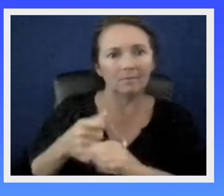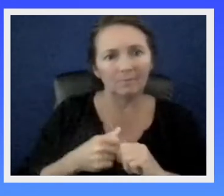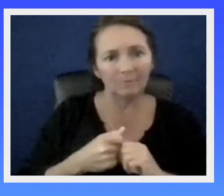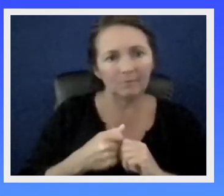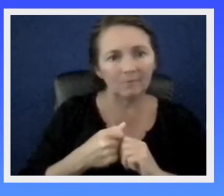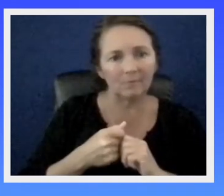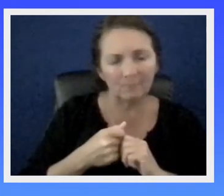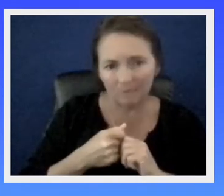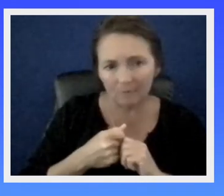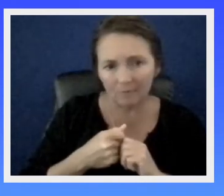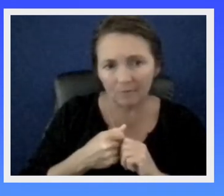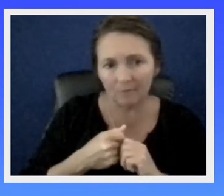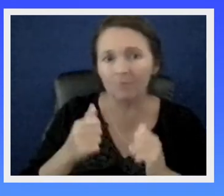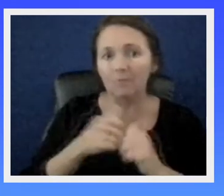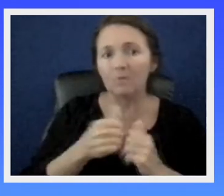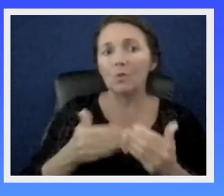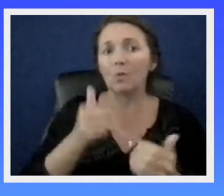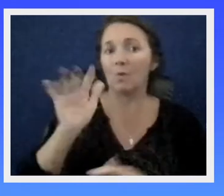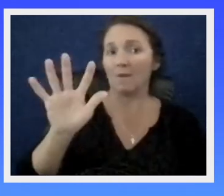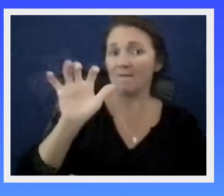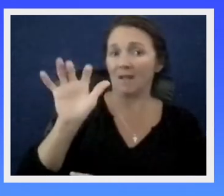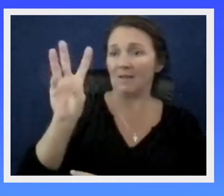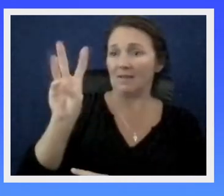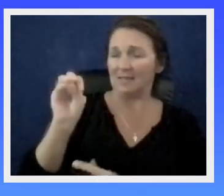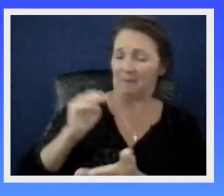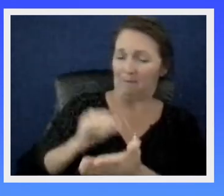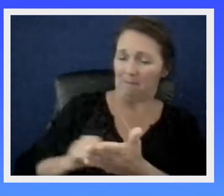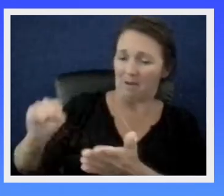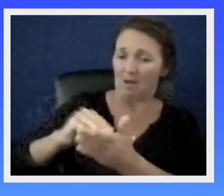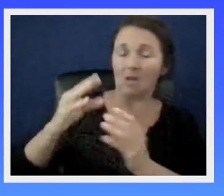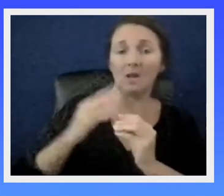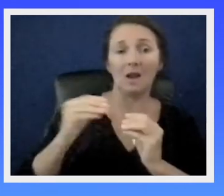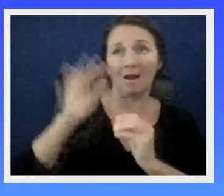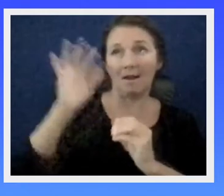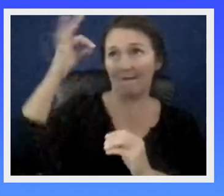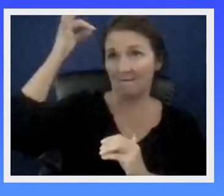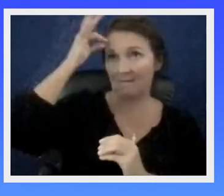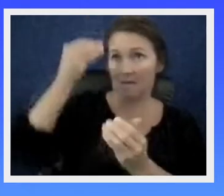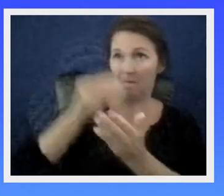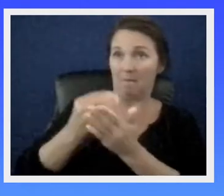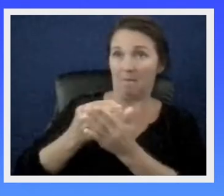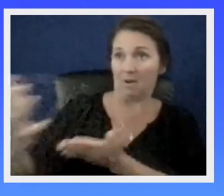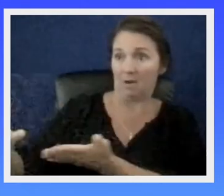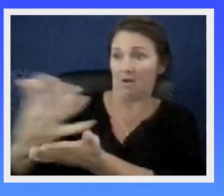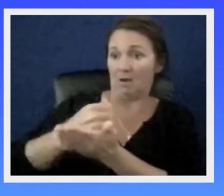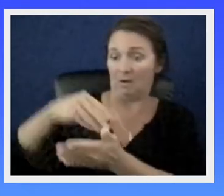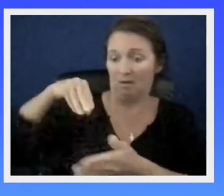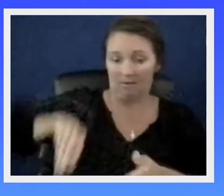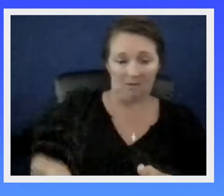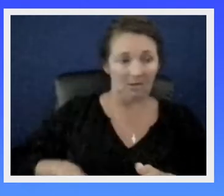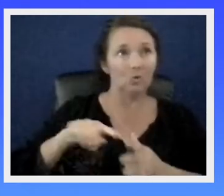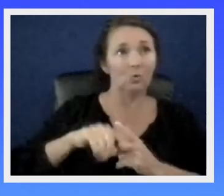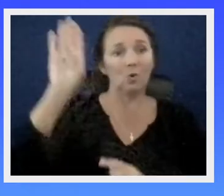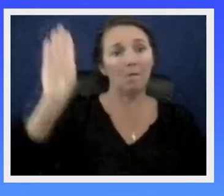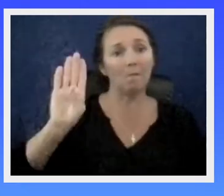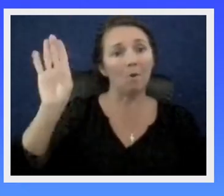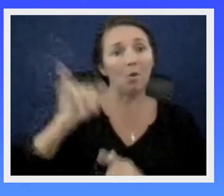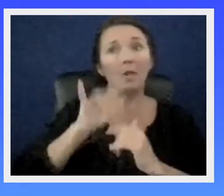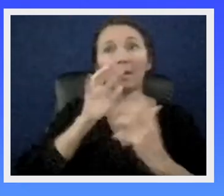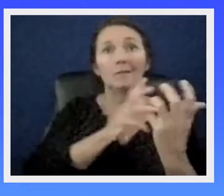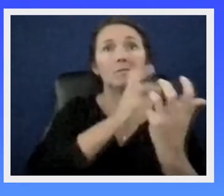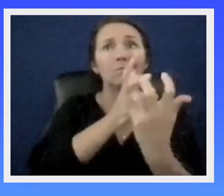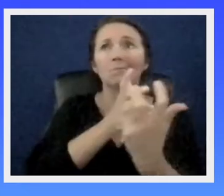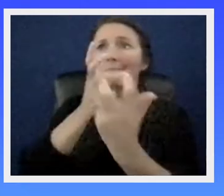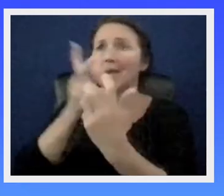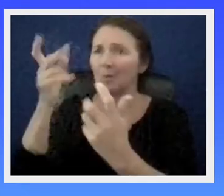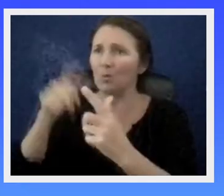With almost $560 million in federal recovery funds coming to Boston and more engaged residents pressing for change,